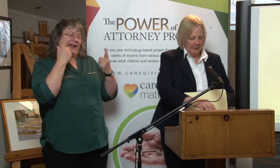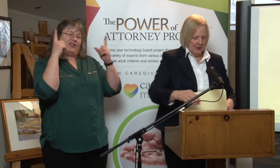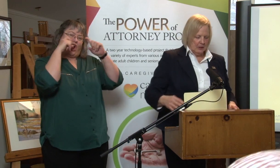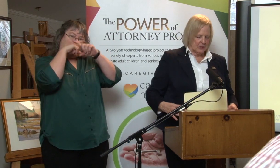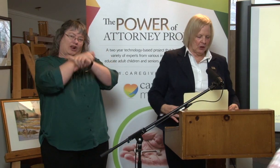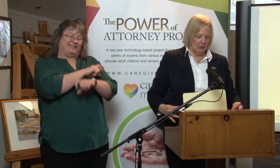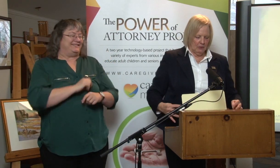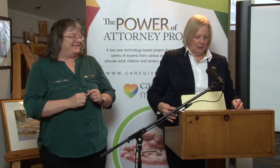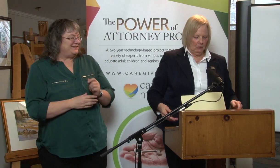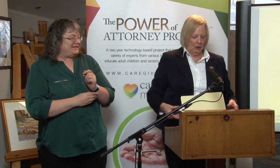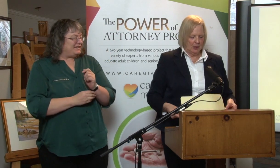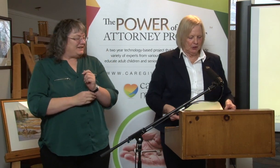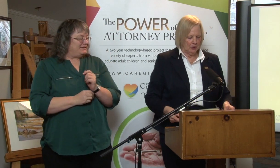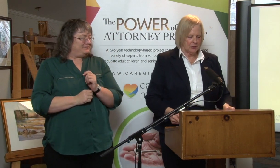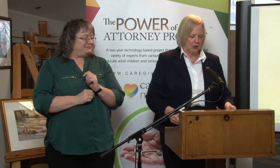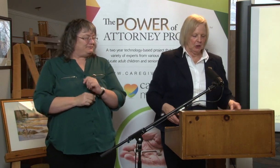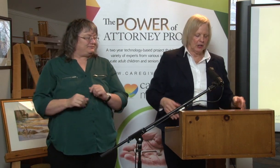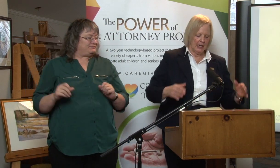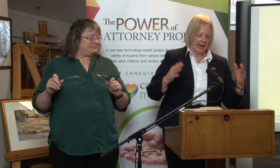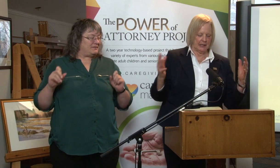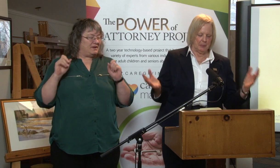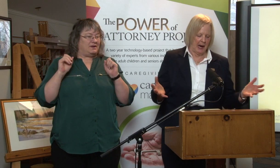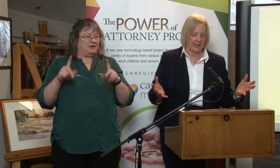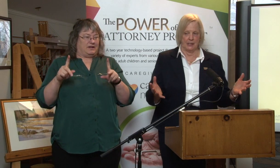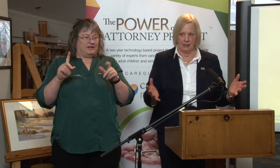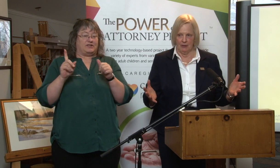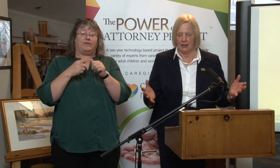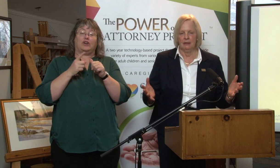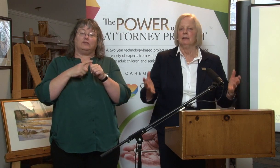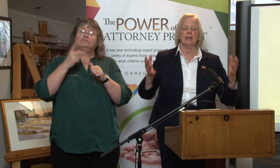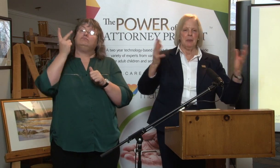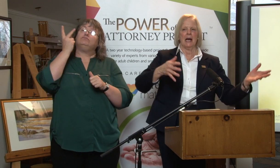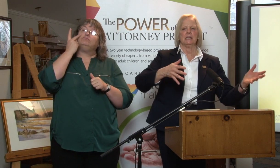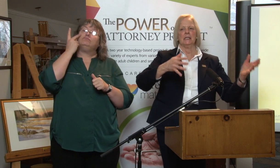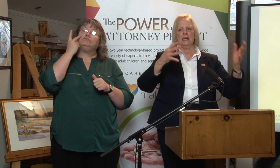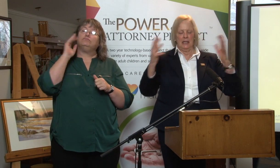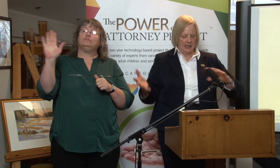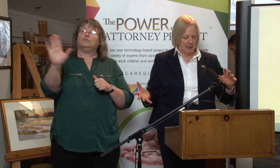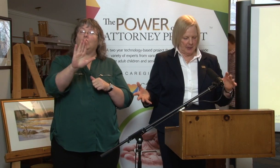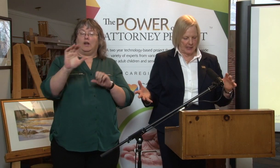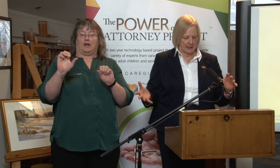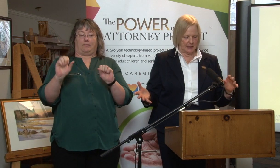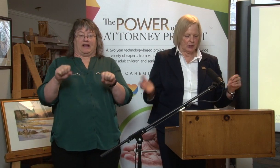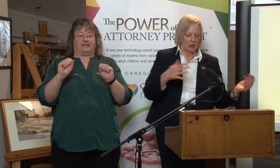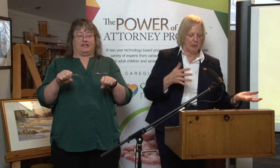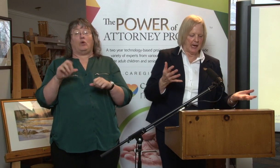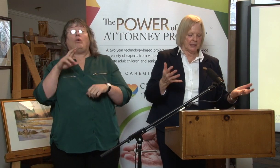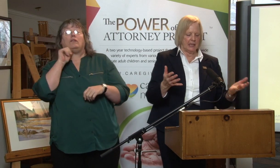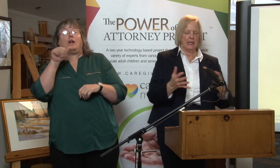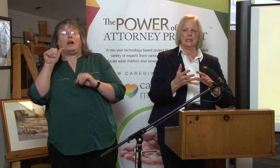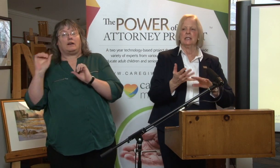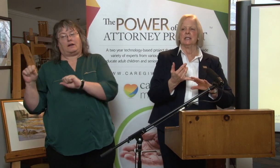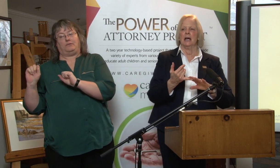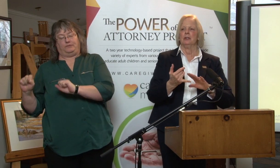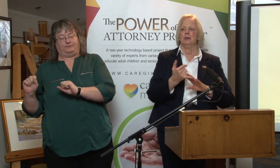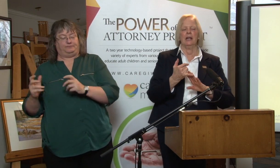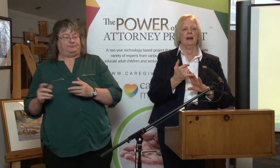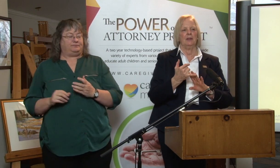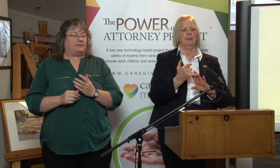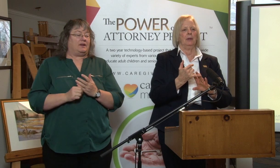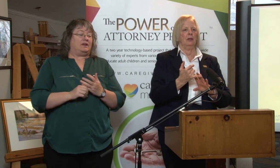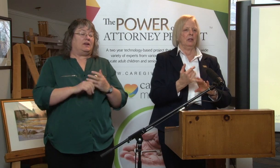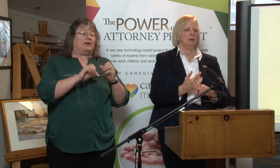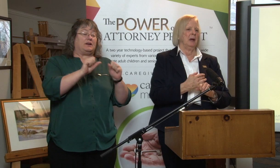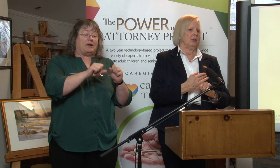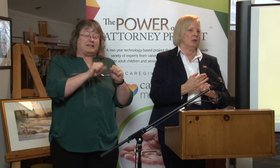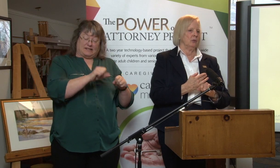Okay, so what we do is we're looking at capacity, right? Capacity and incapacity. So capacity is that do they